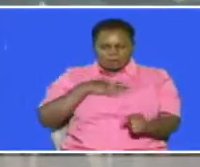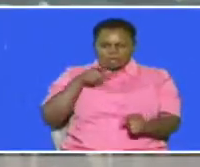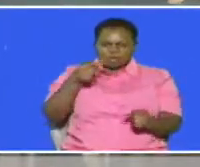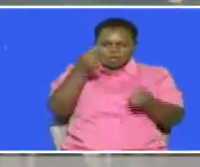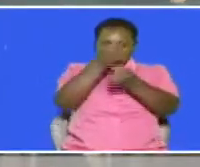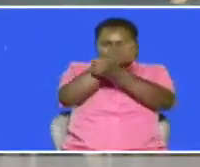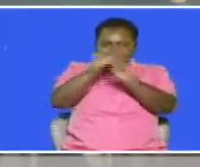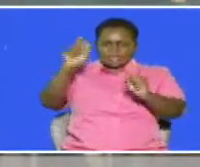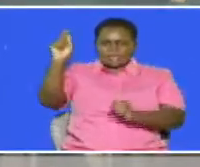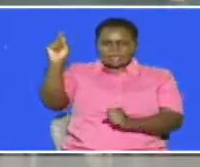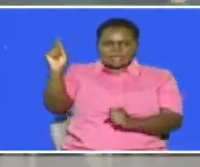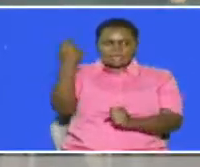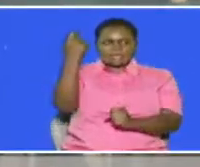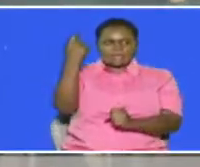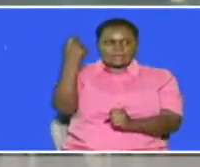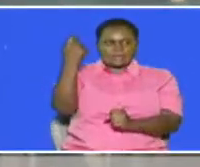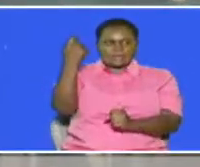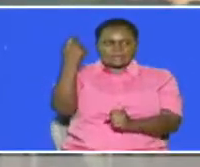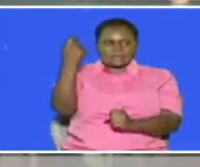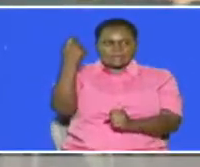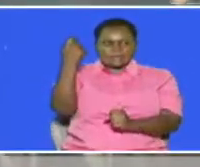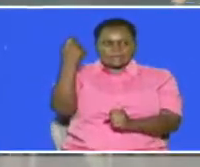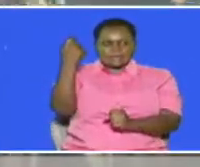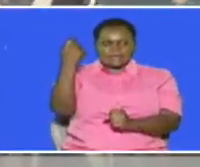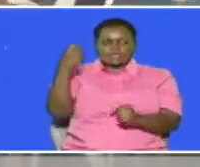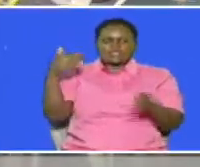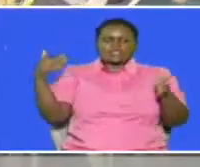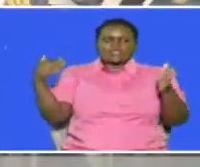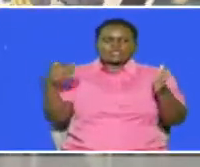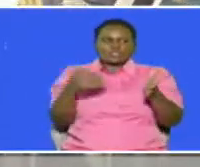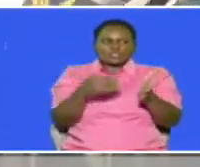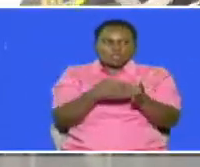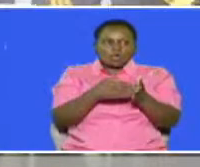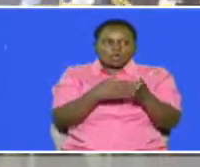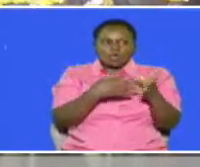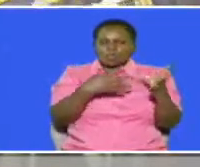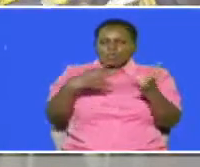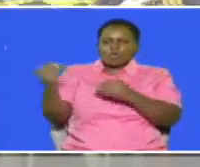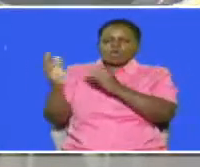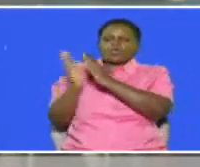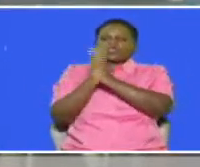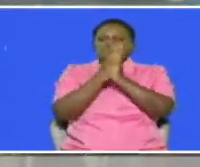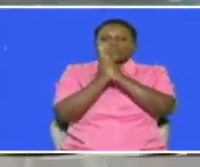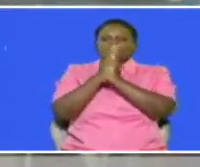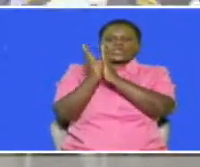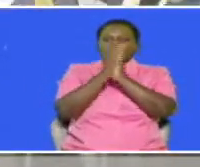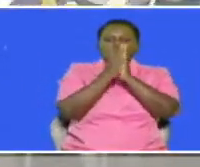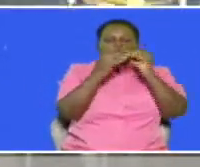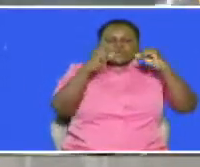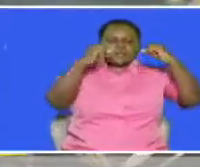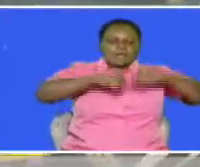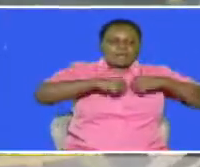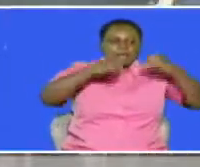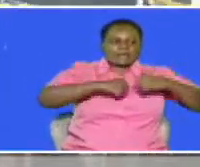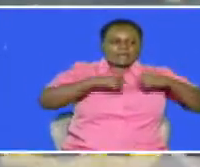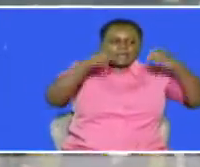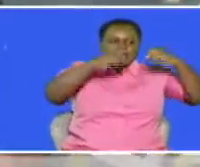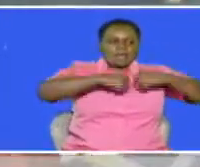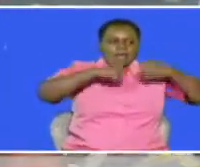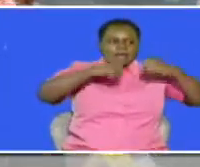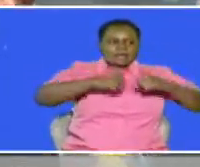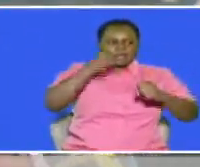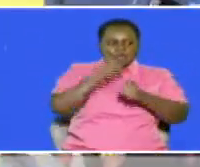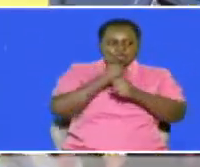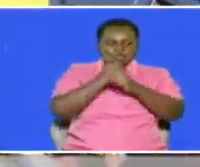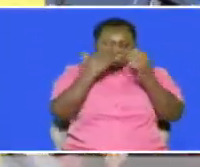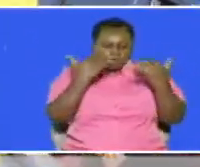rais wa Kenya already. Wacha kwenda kutupeleka kwa kitendawili ati una negotiate. Ile una negotiate, fanya